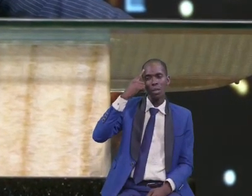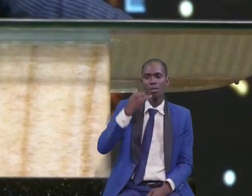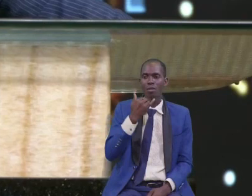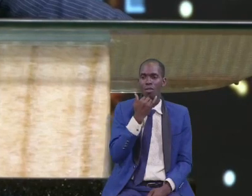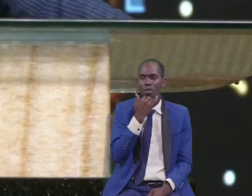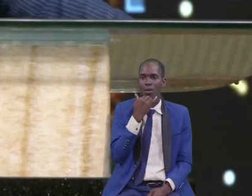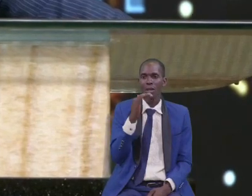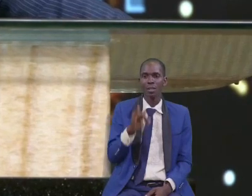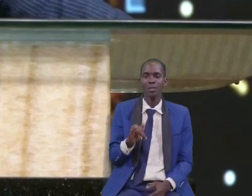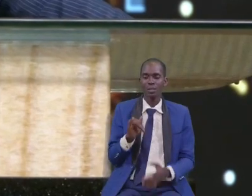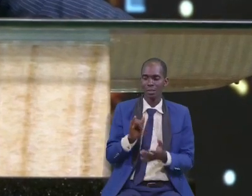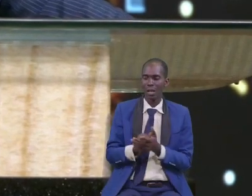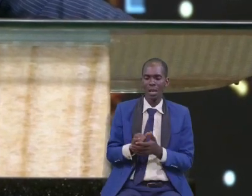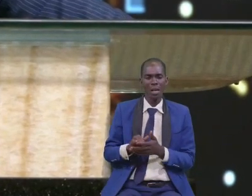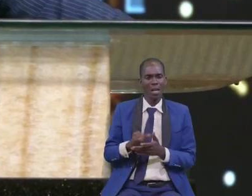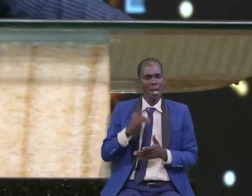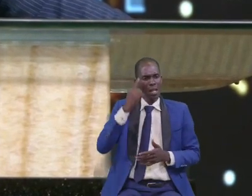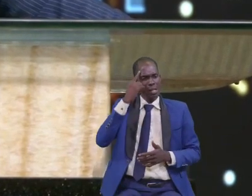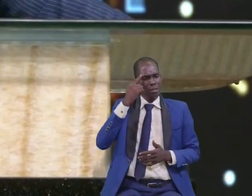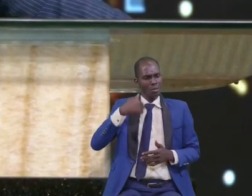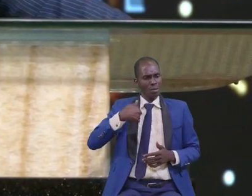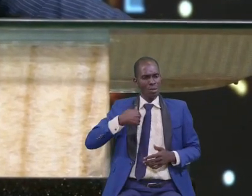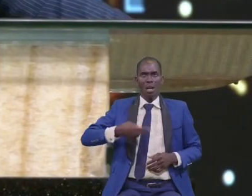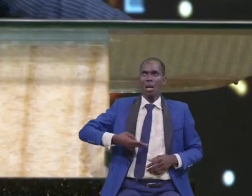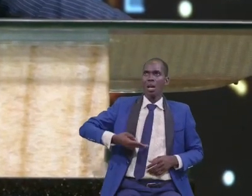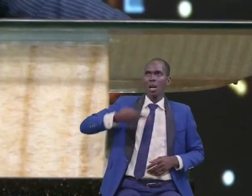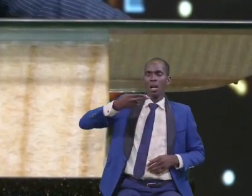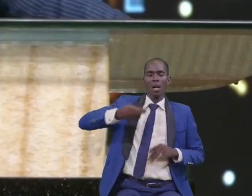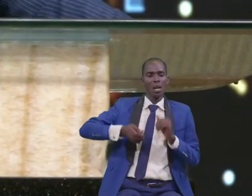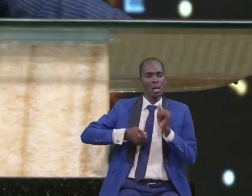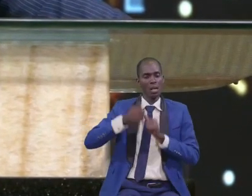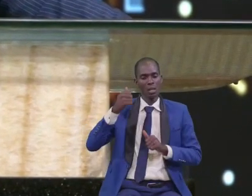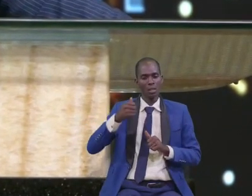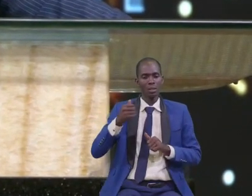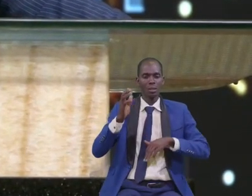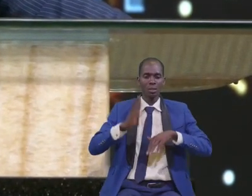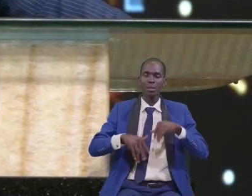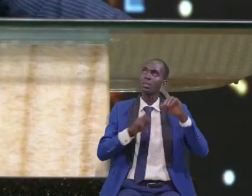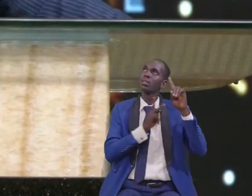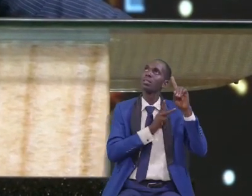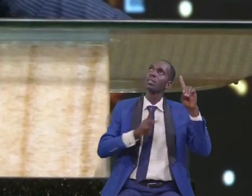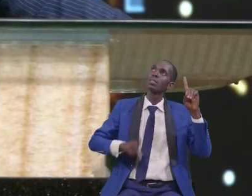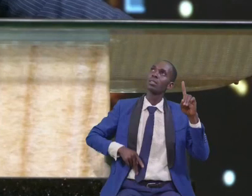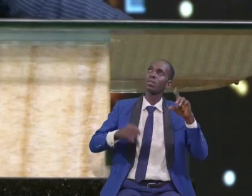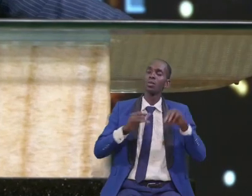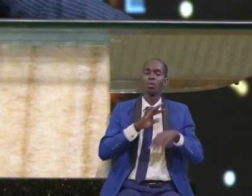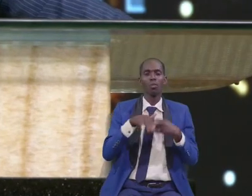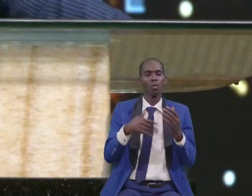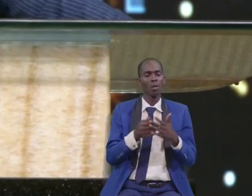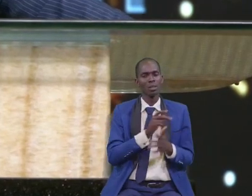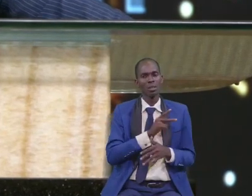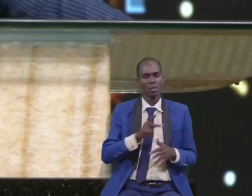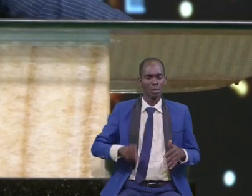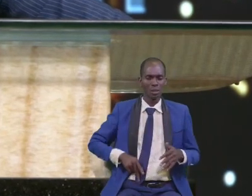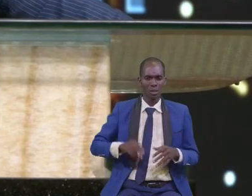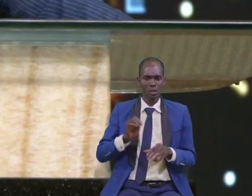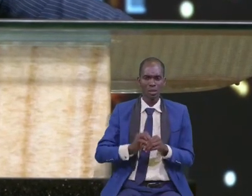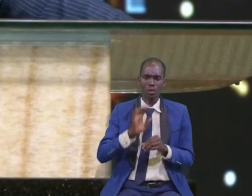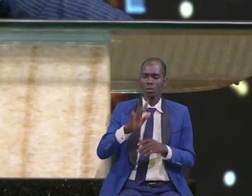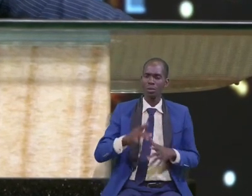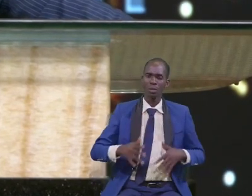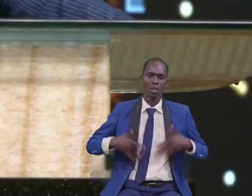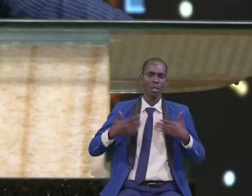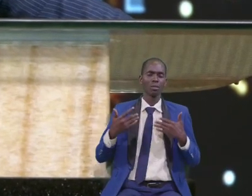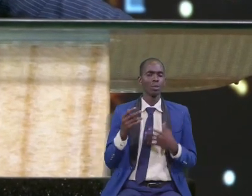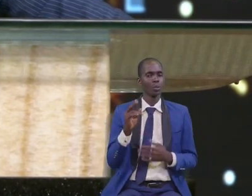that they are higher, stronger than the King of Kings and the Lord of Lords in your life.